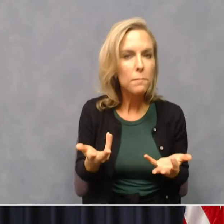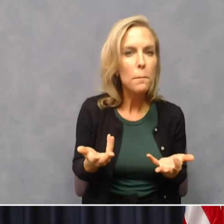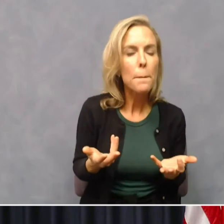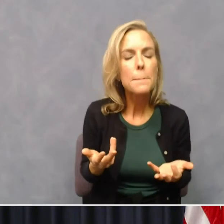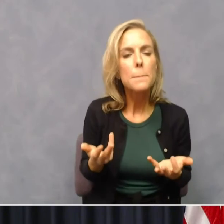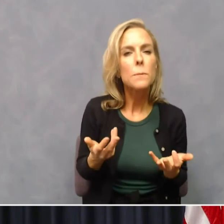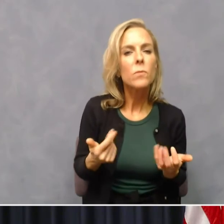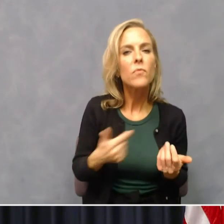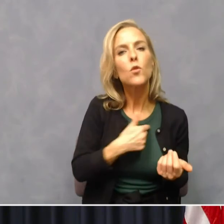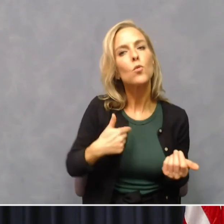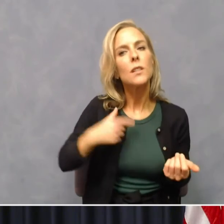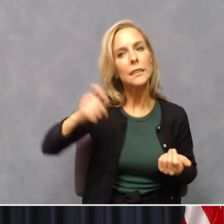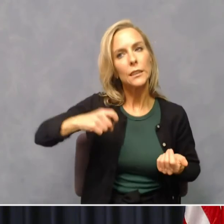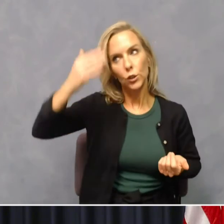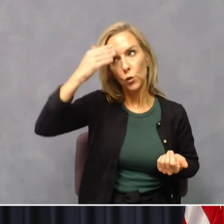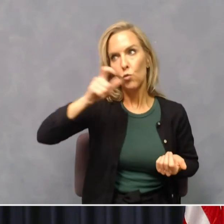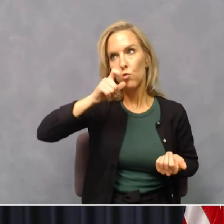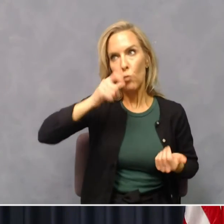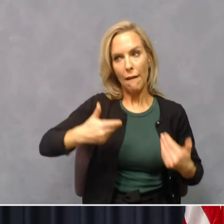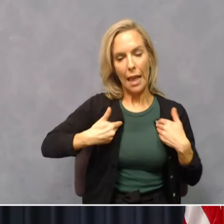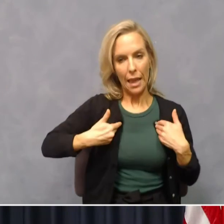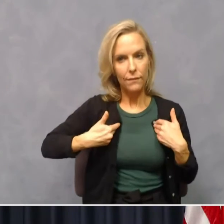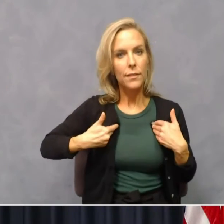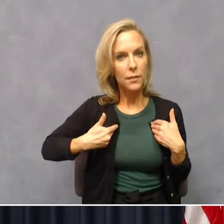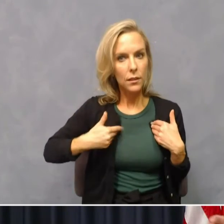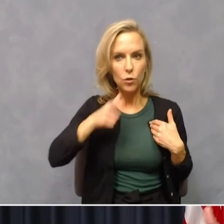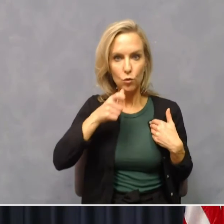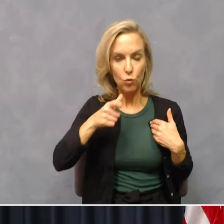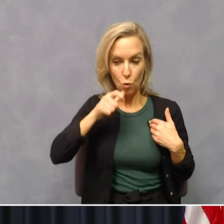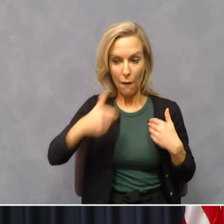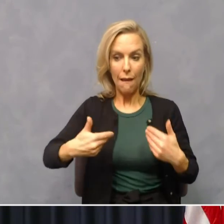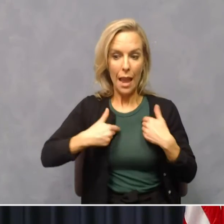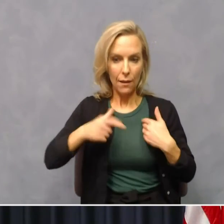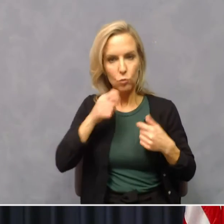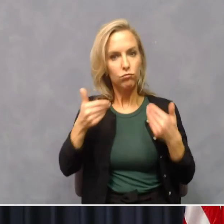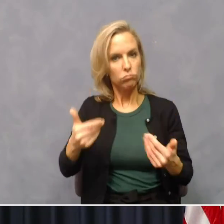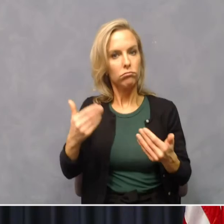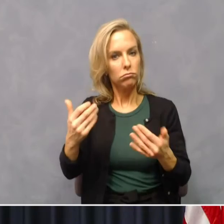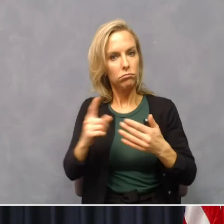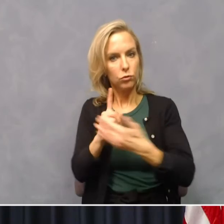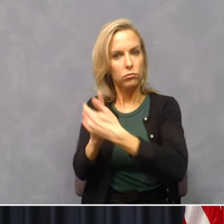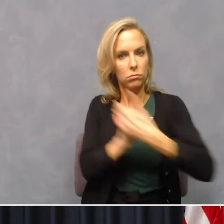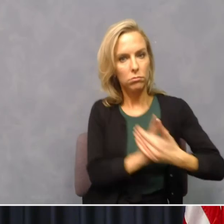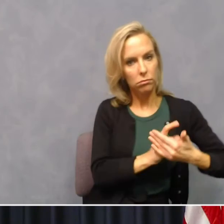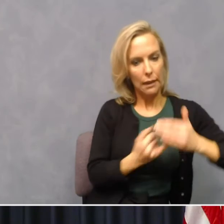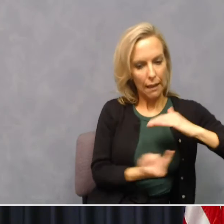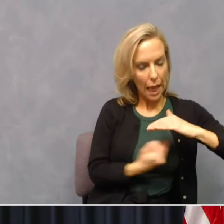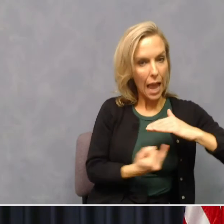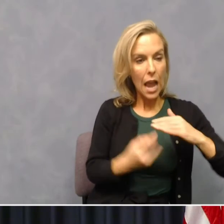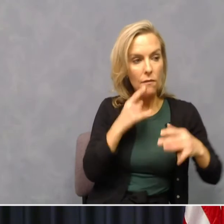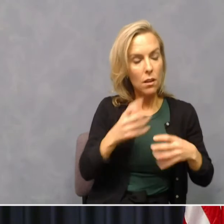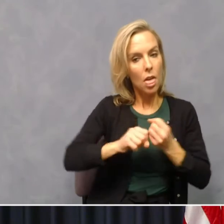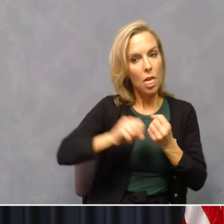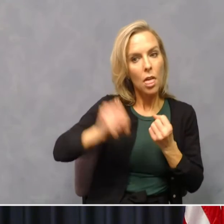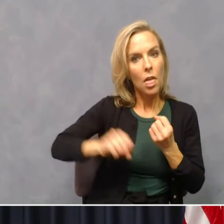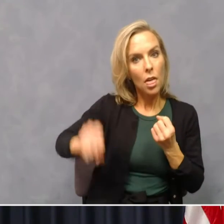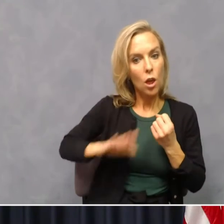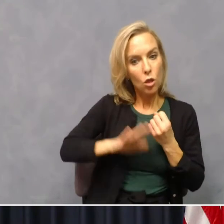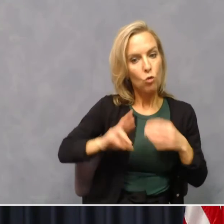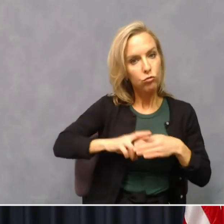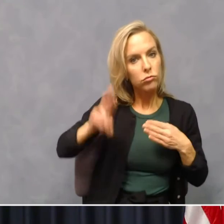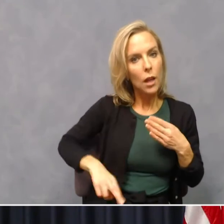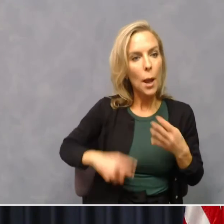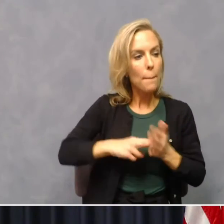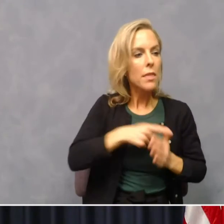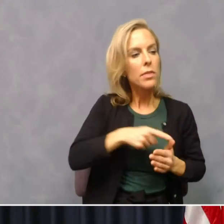need to know who's positive and we need them to isolate. And if it takes too long to get the results, then we may have people who've been out and about